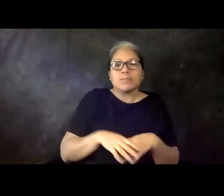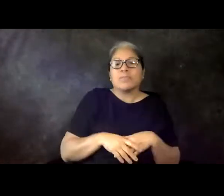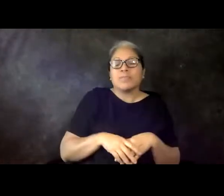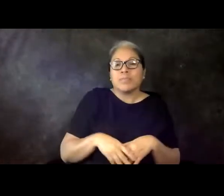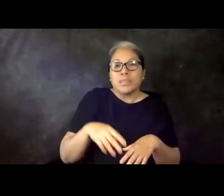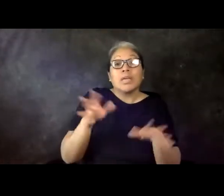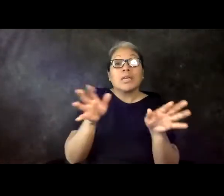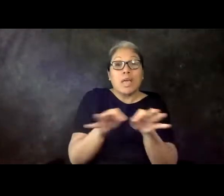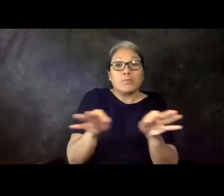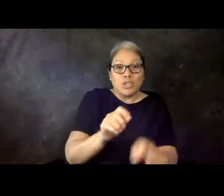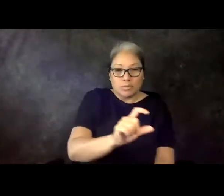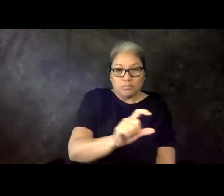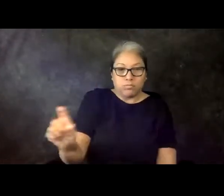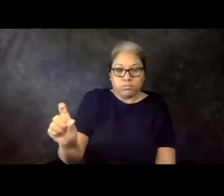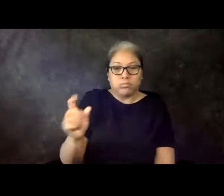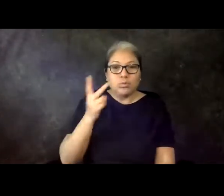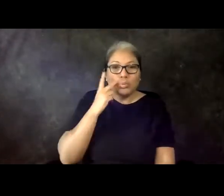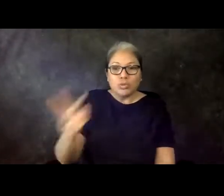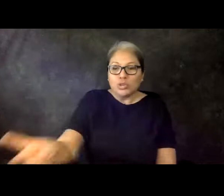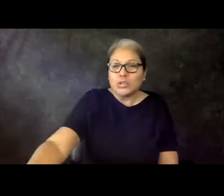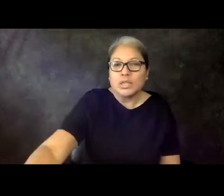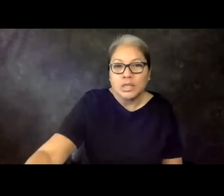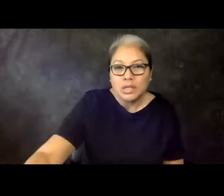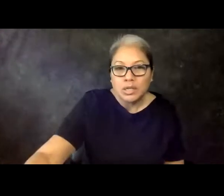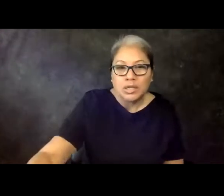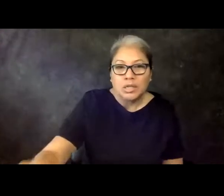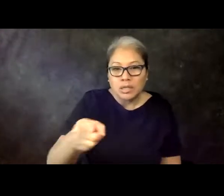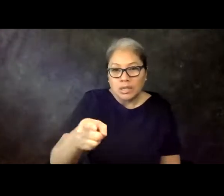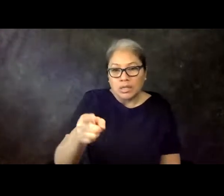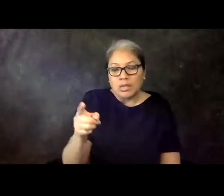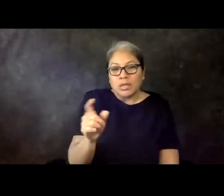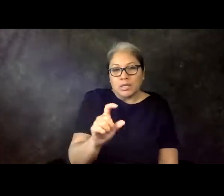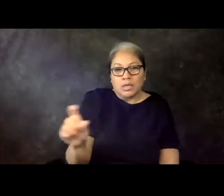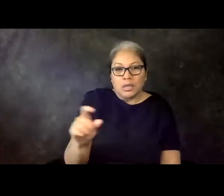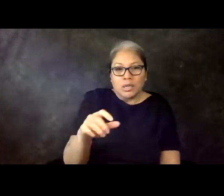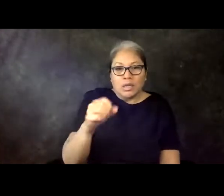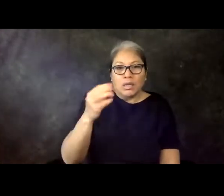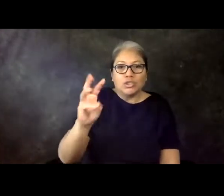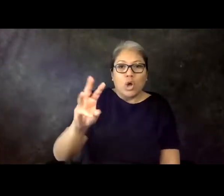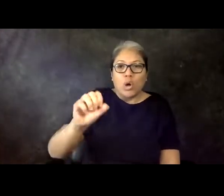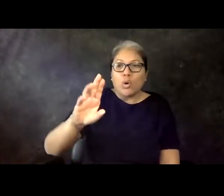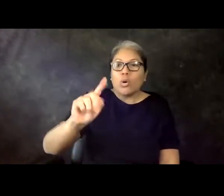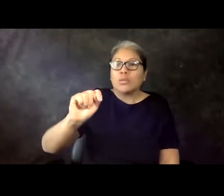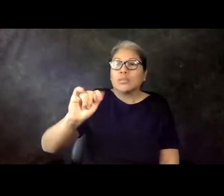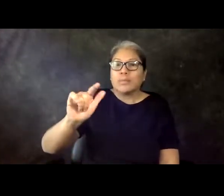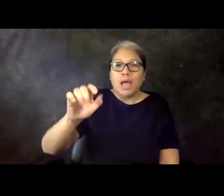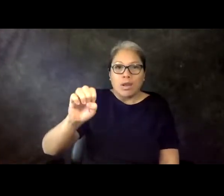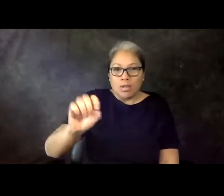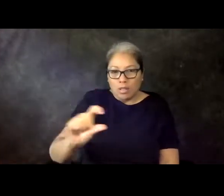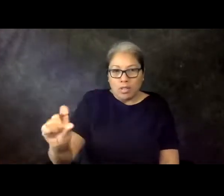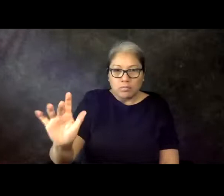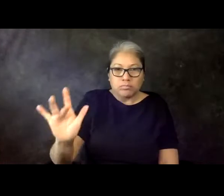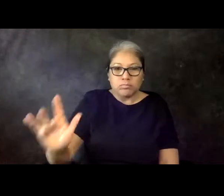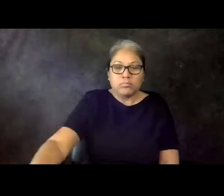screen, or it might be in the corner if you're on a smartphone or a tablet, and choose show subtitle. I'm